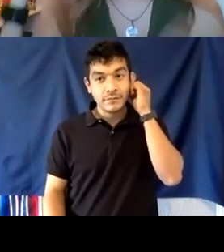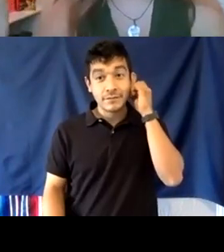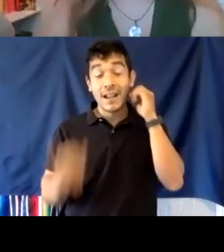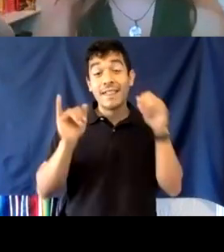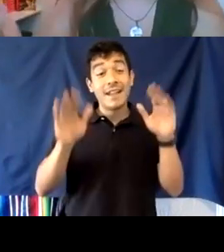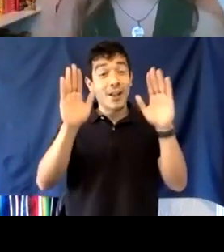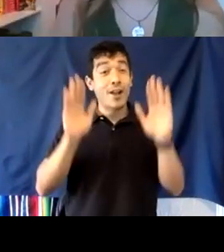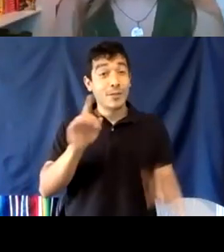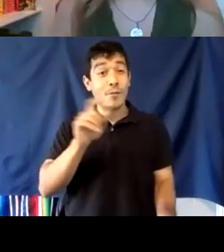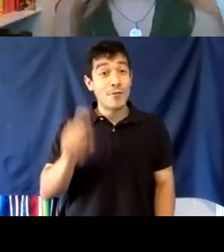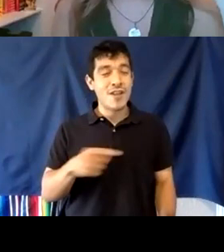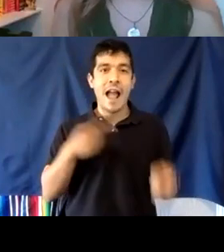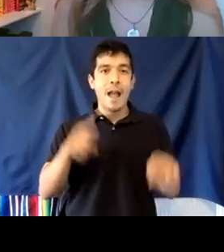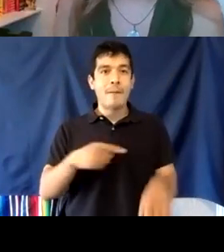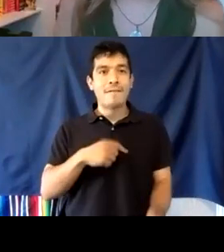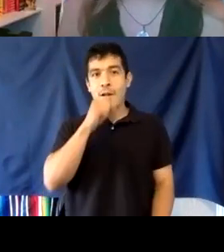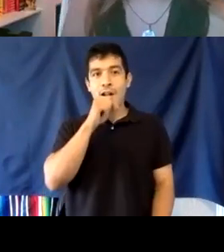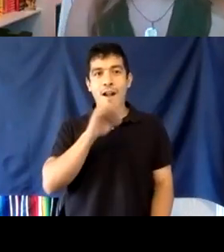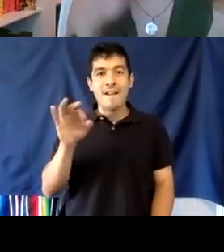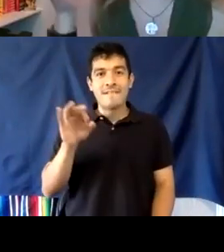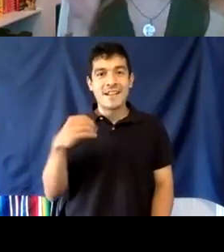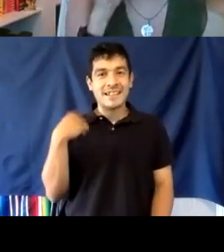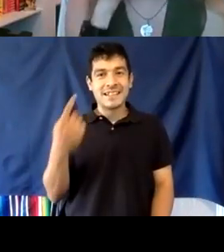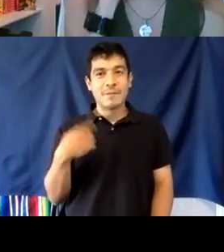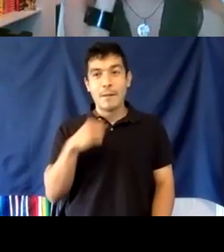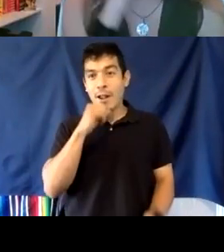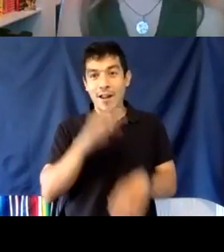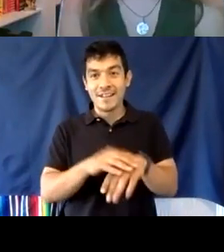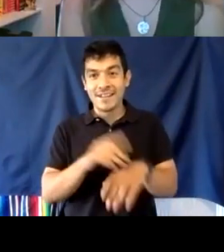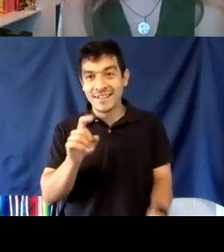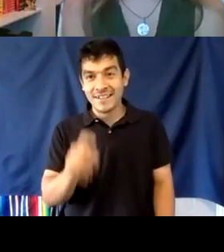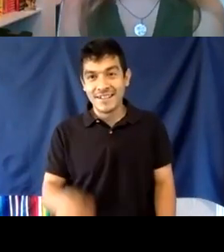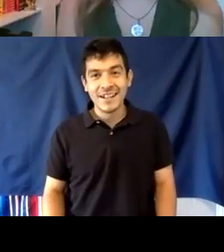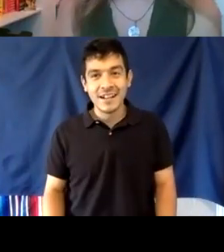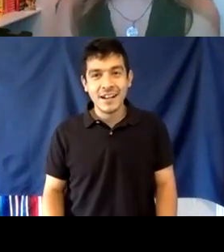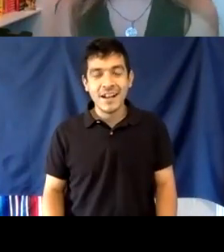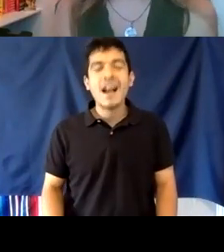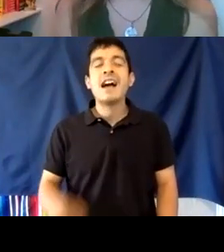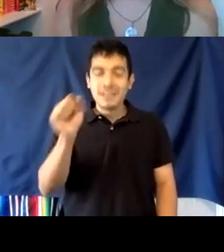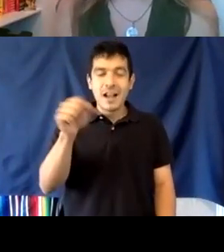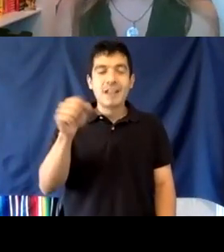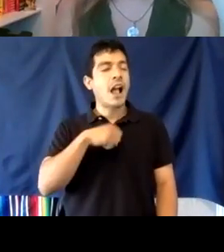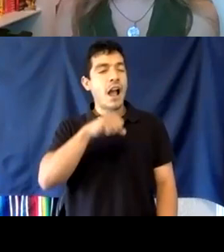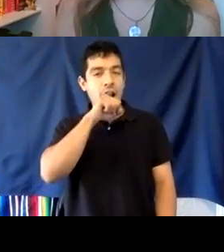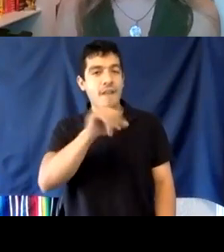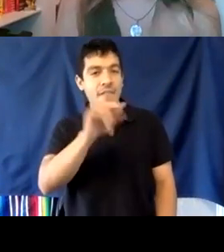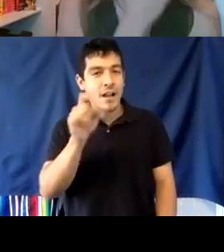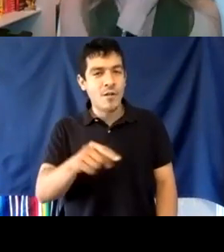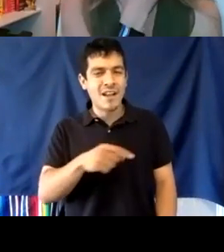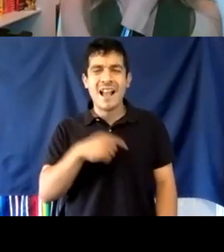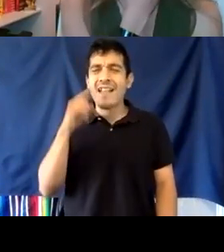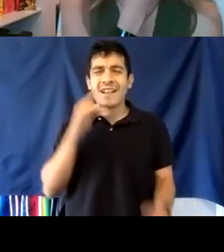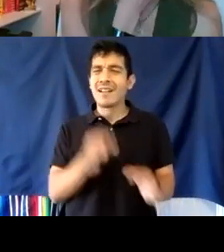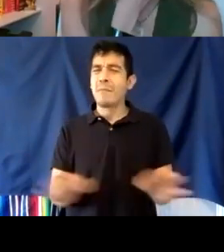I just happen to have my mic off. Should I say something since my mic is on? I love that question. It's such an